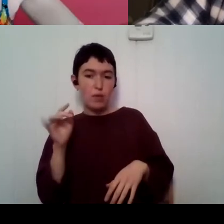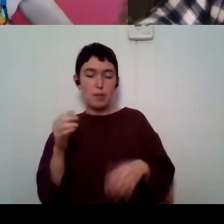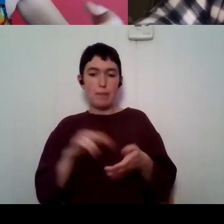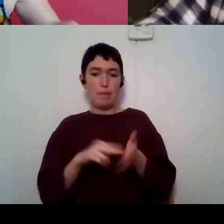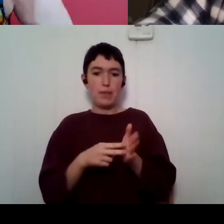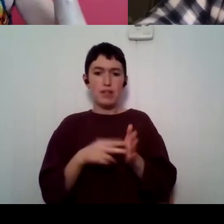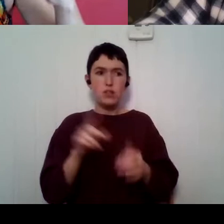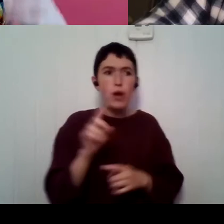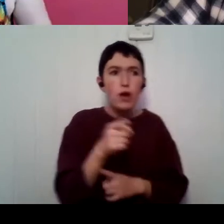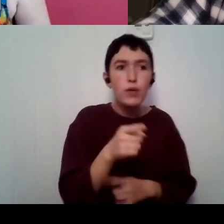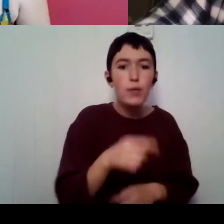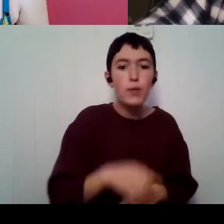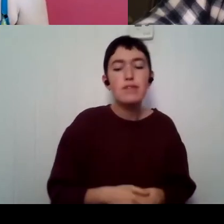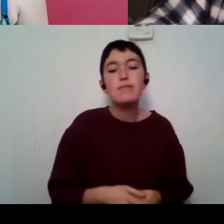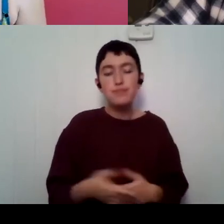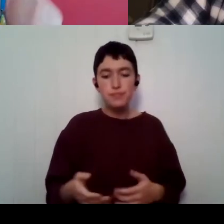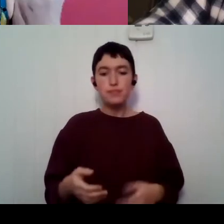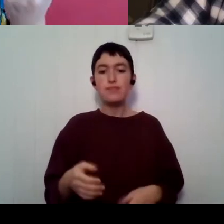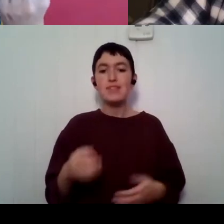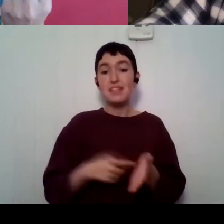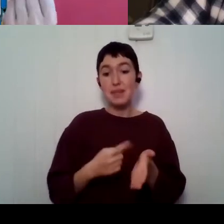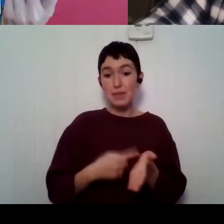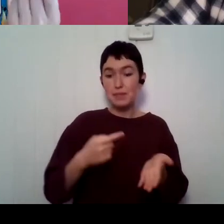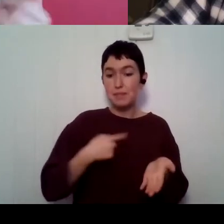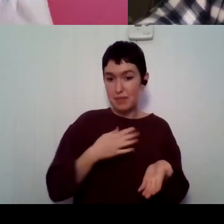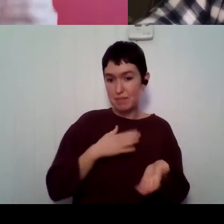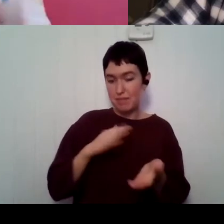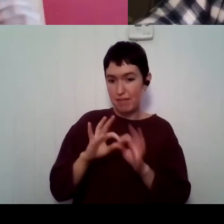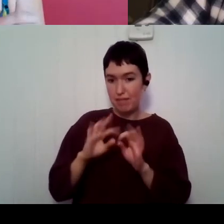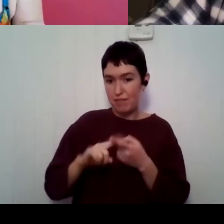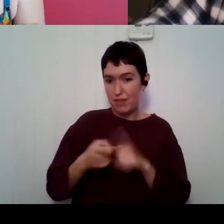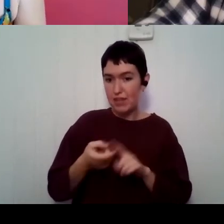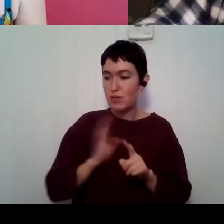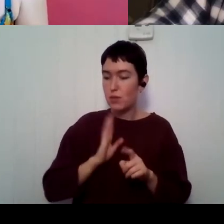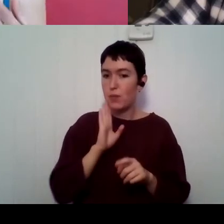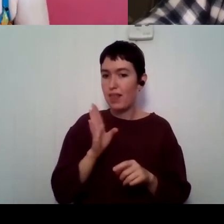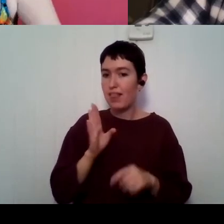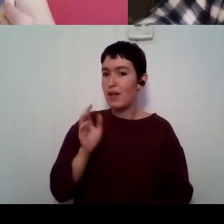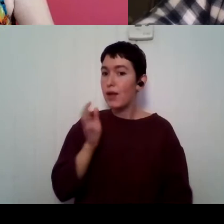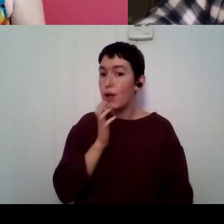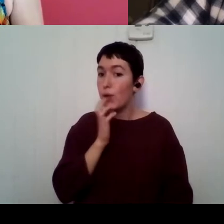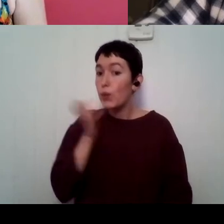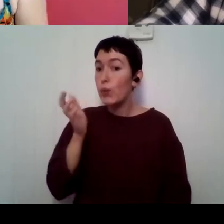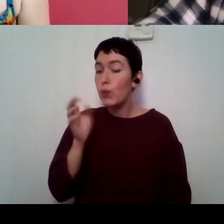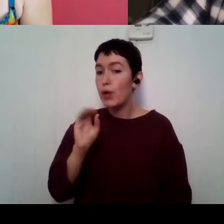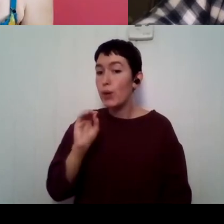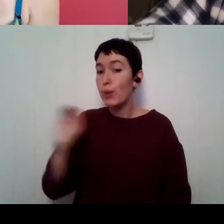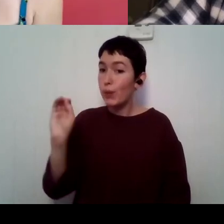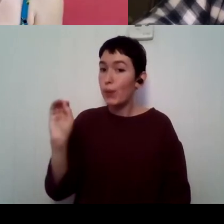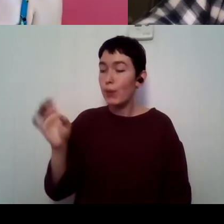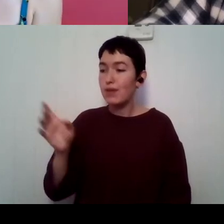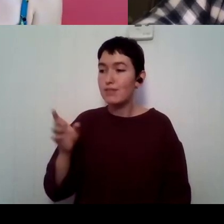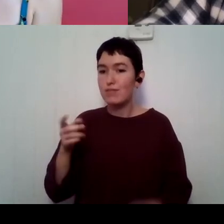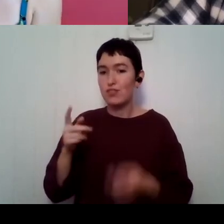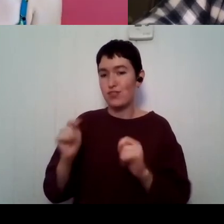friends that way. We just do a big whoop. They do little whinny sounds sometimes too when they're grooming each other. So there's ways to communicate